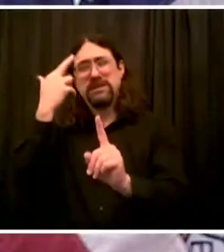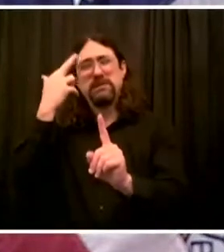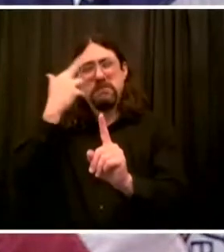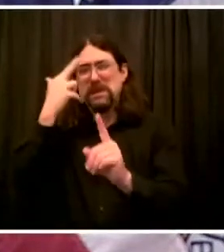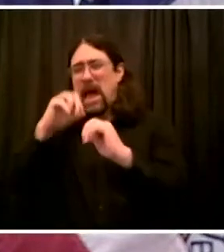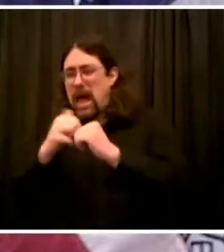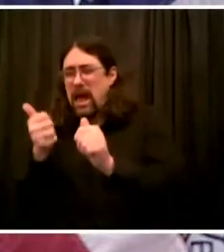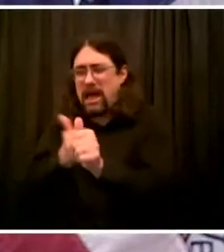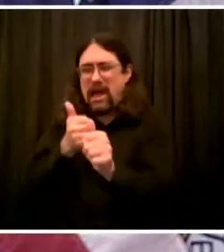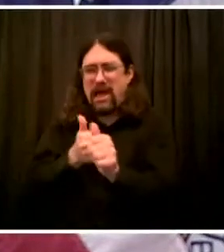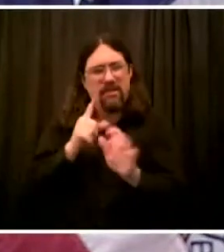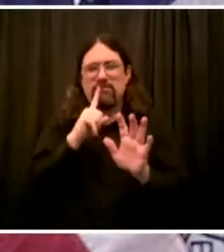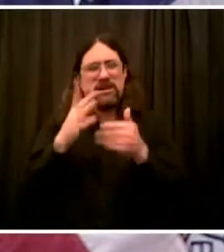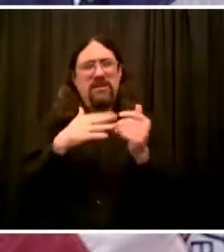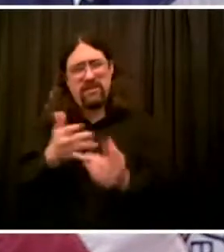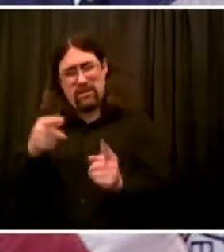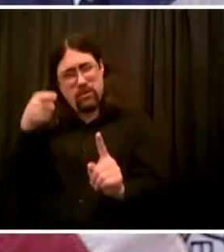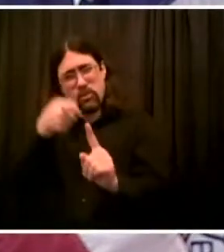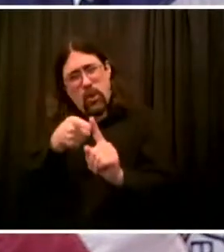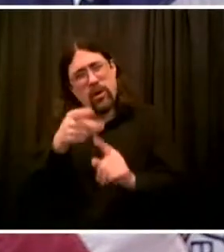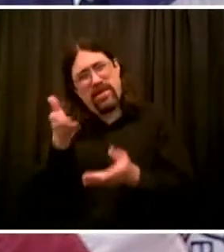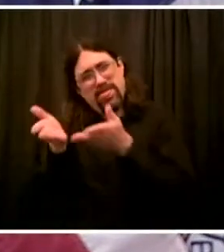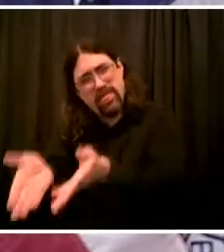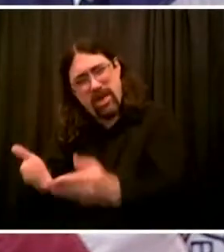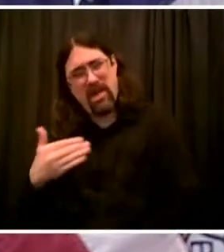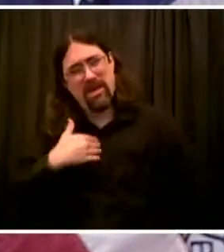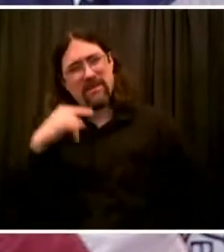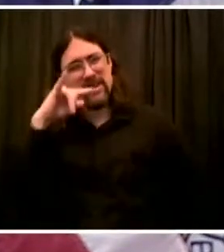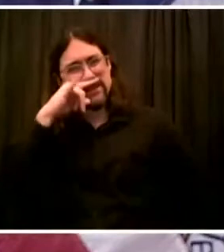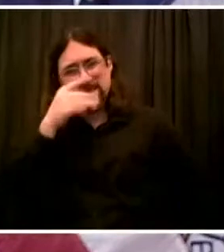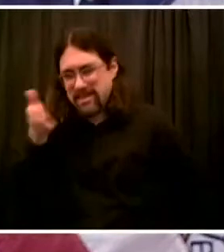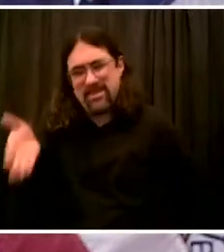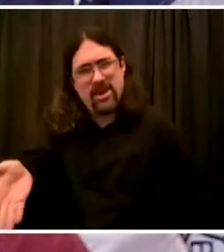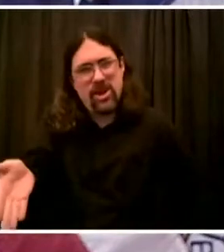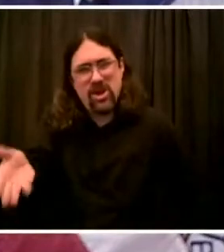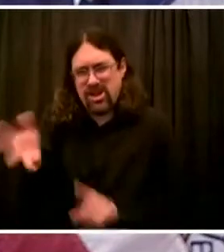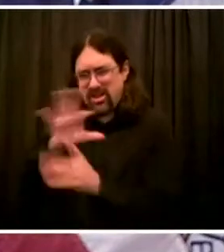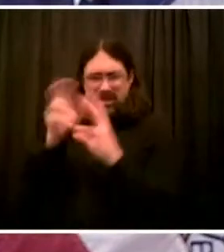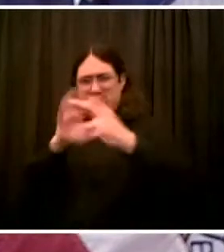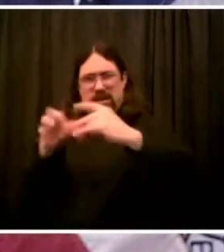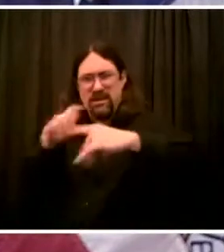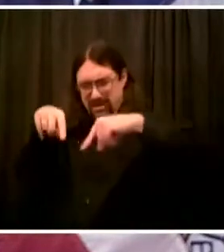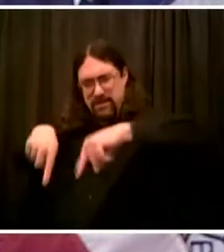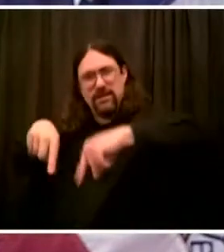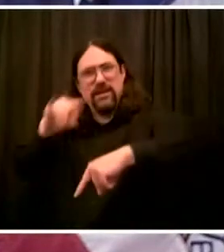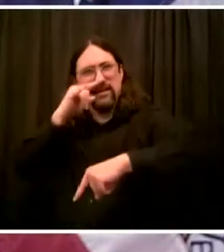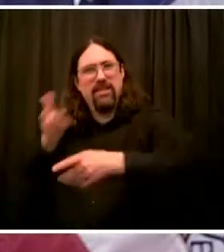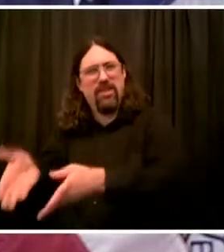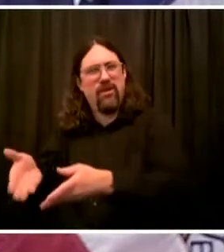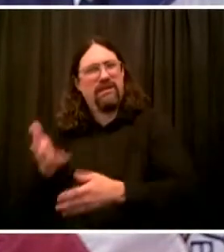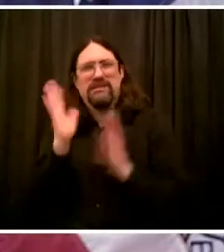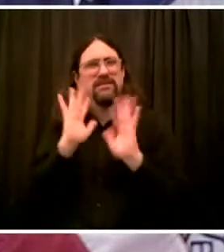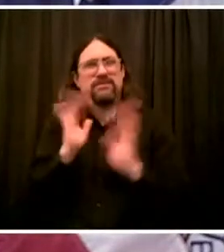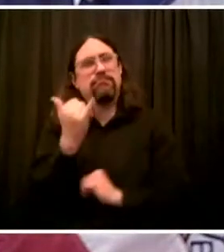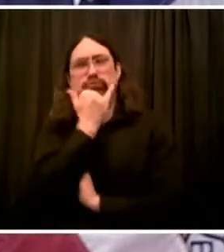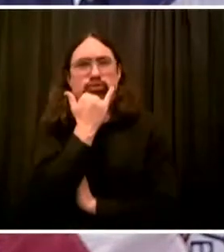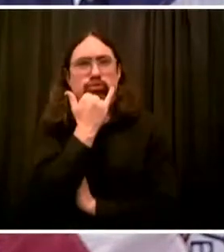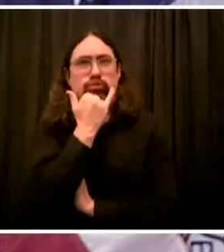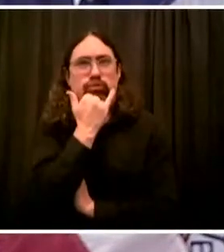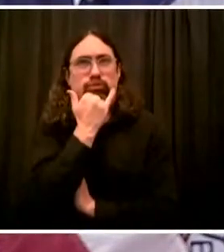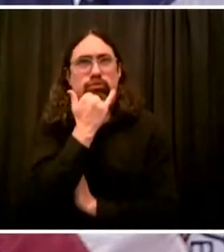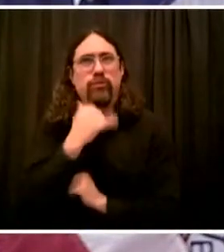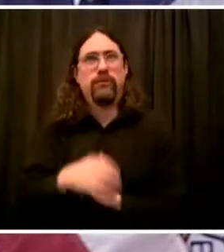whole thing, including, I want to remind everyone, no one should be disrespectful to police officers. No one